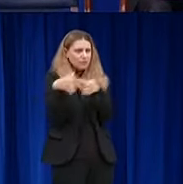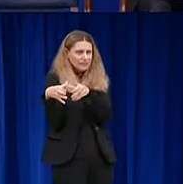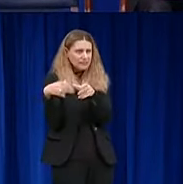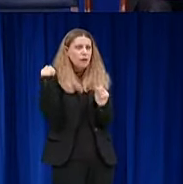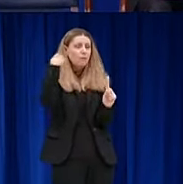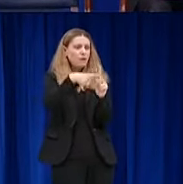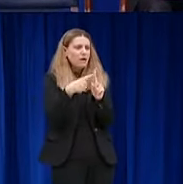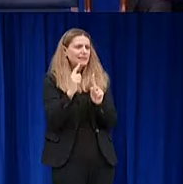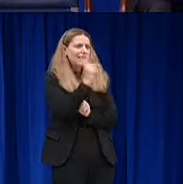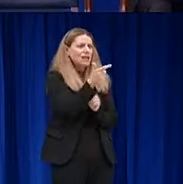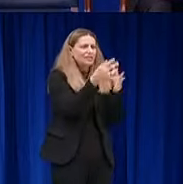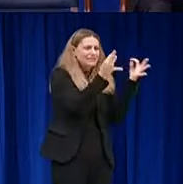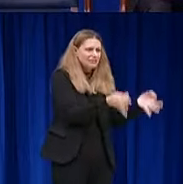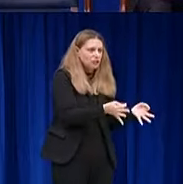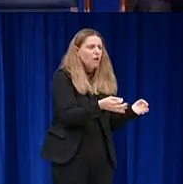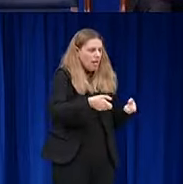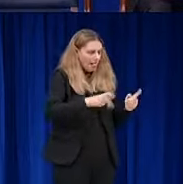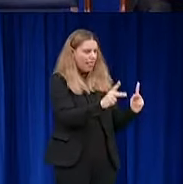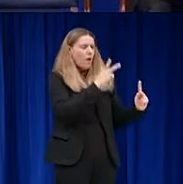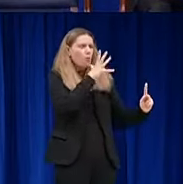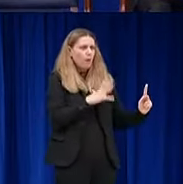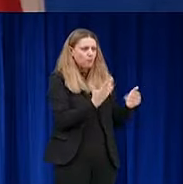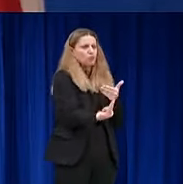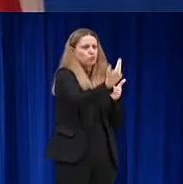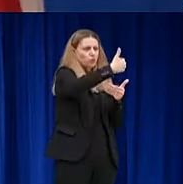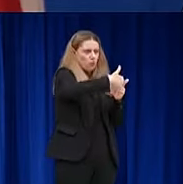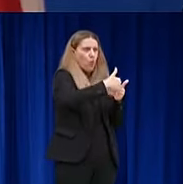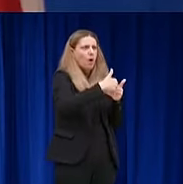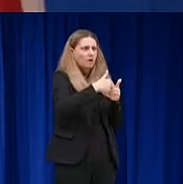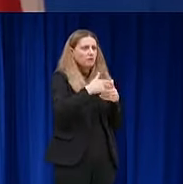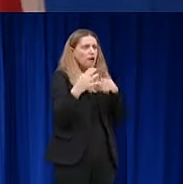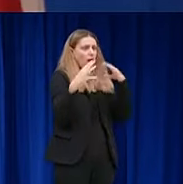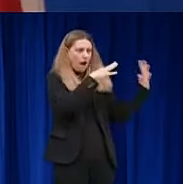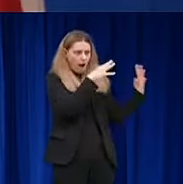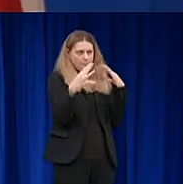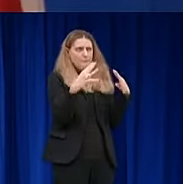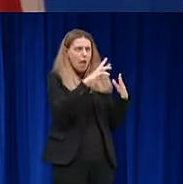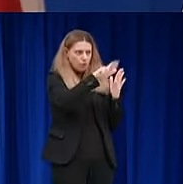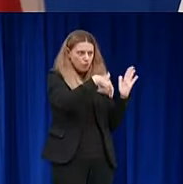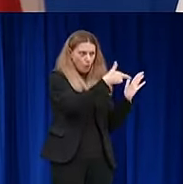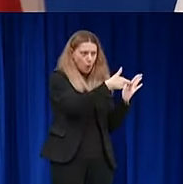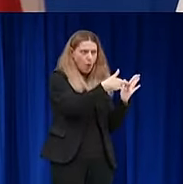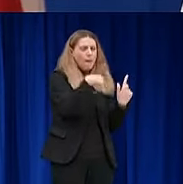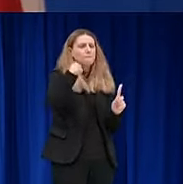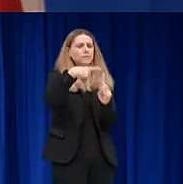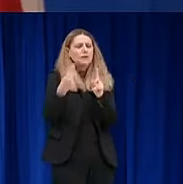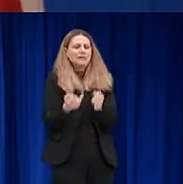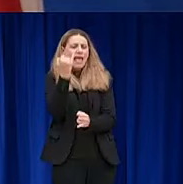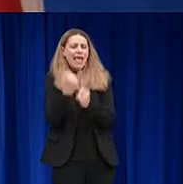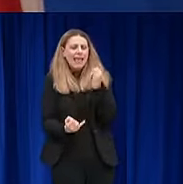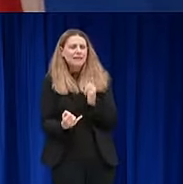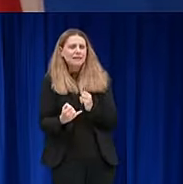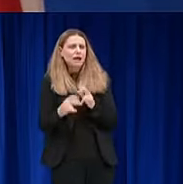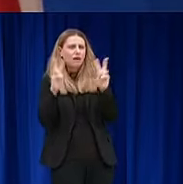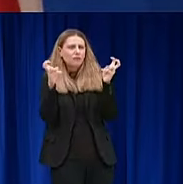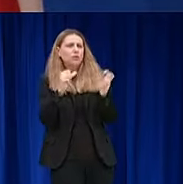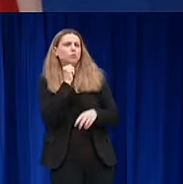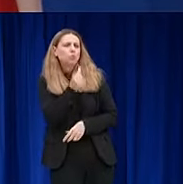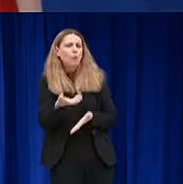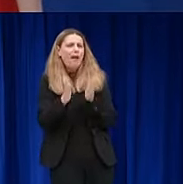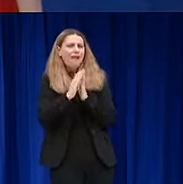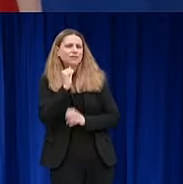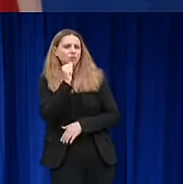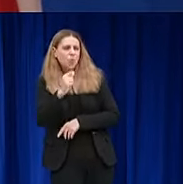to serve in combat roles, to the end of Don't Ask, Don't Tell. Each of these steps has only made